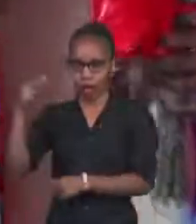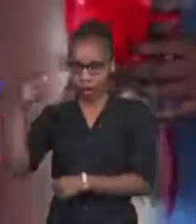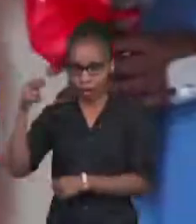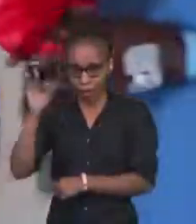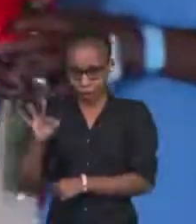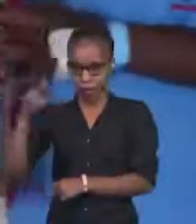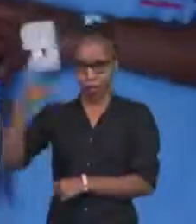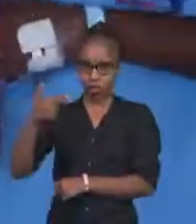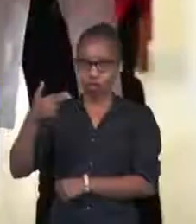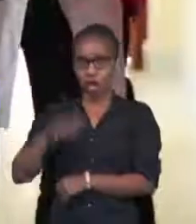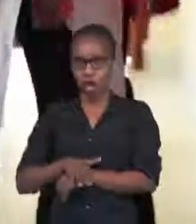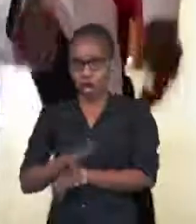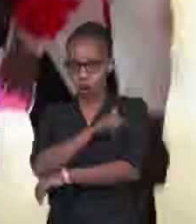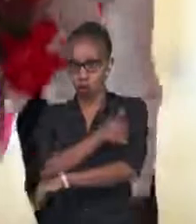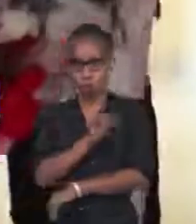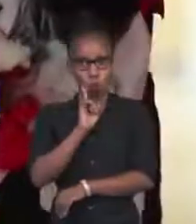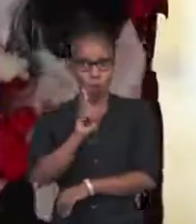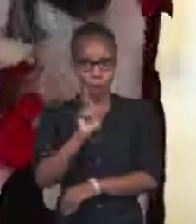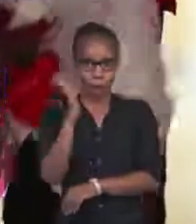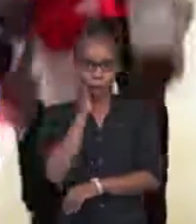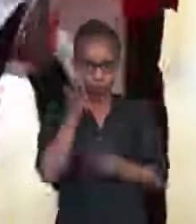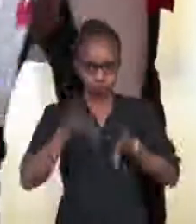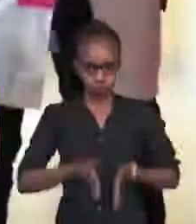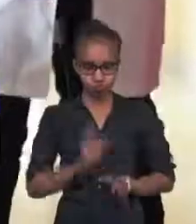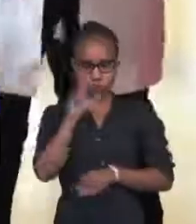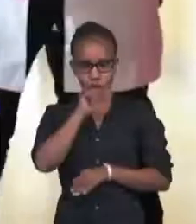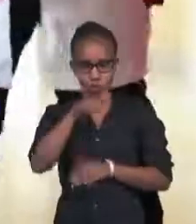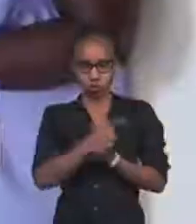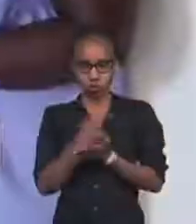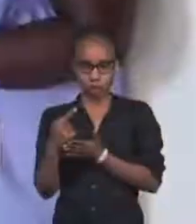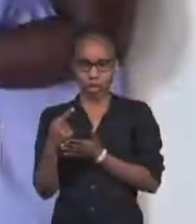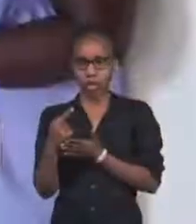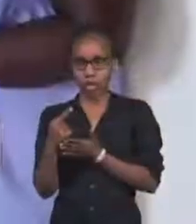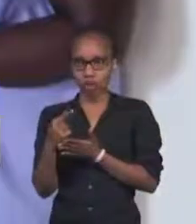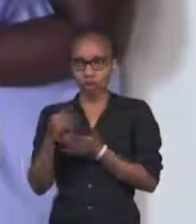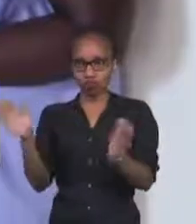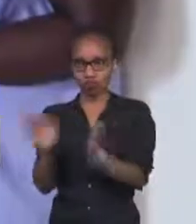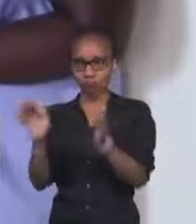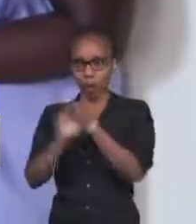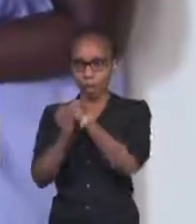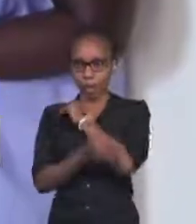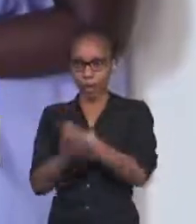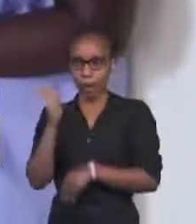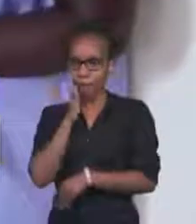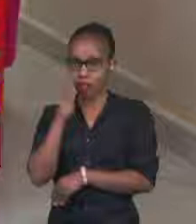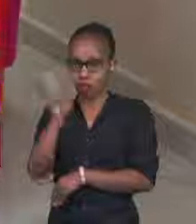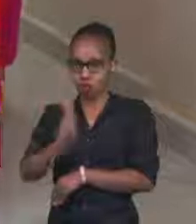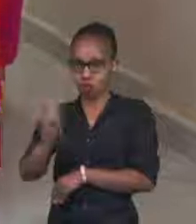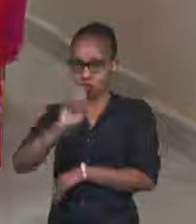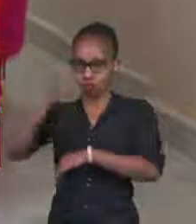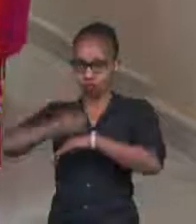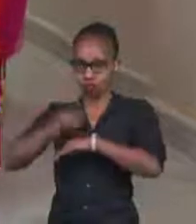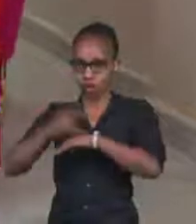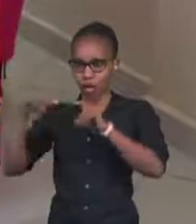Hospital, 100 mothers have given birth to young ones. This week of love now calling upon pregnant mothers to embrace use of NHIF